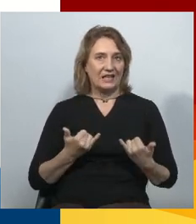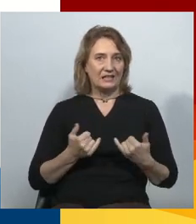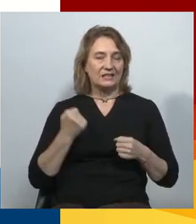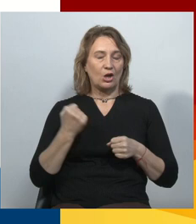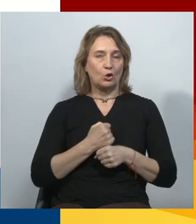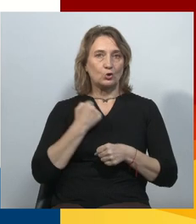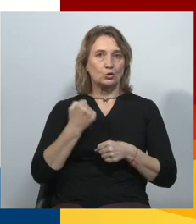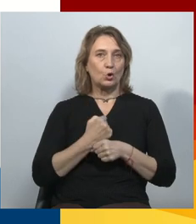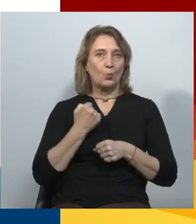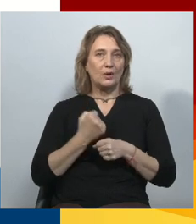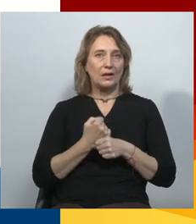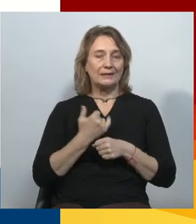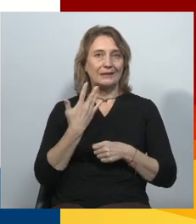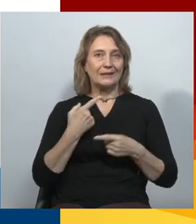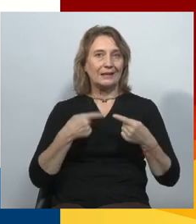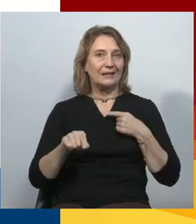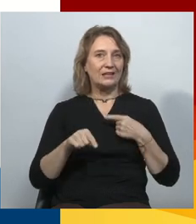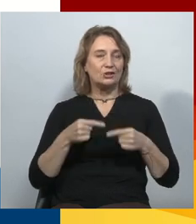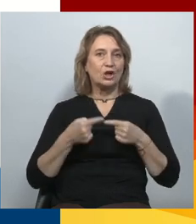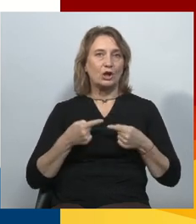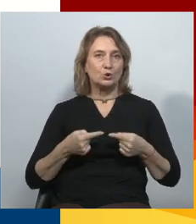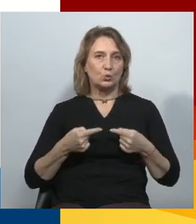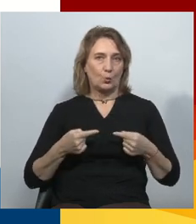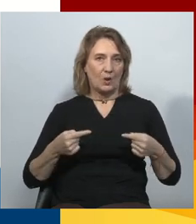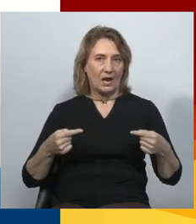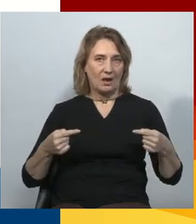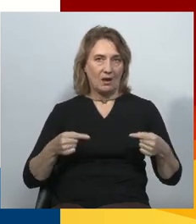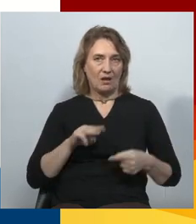please. And now we are also developing other tools.